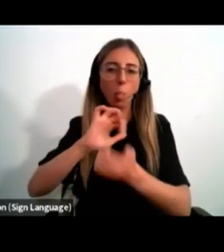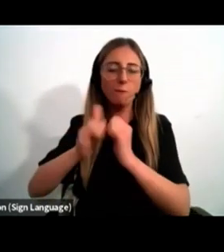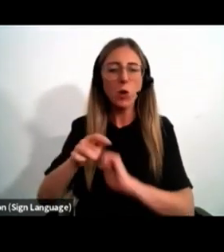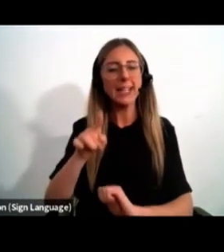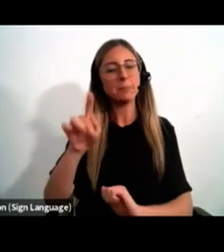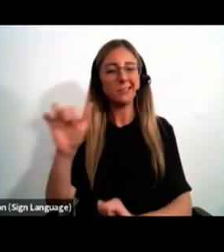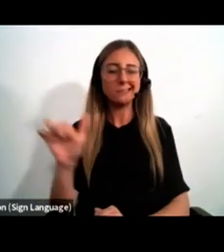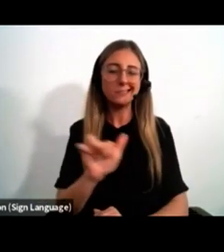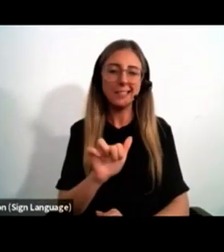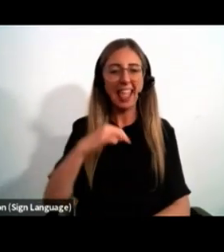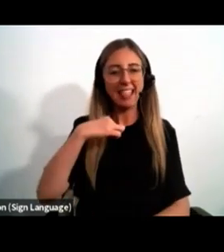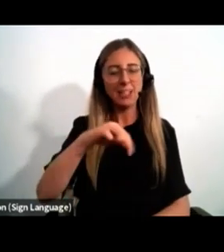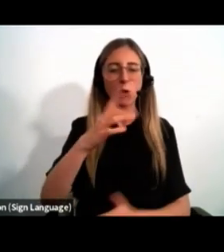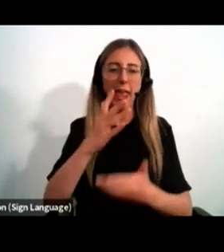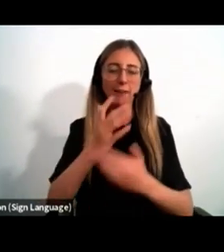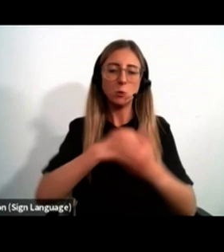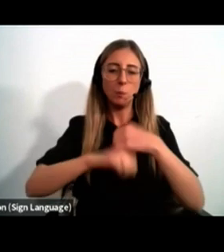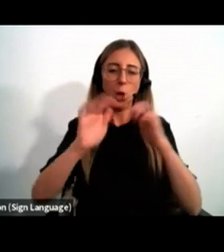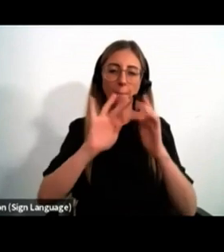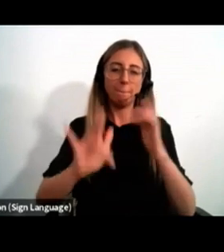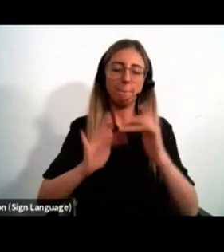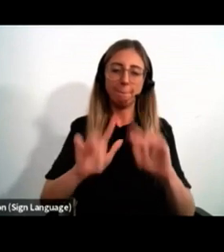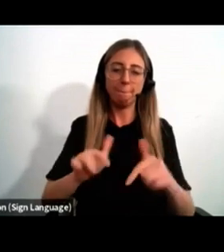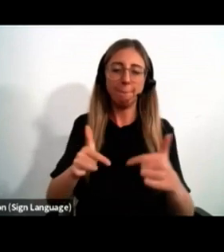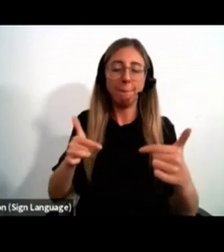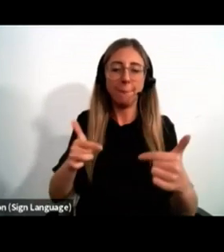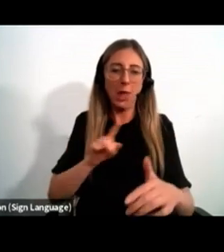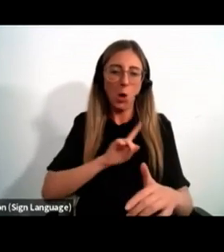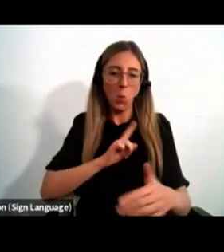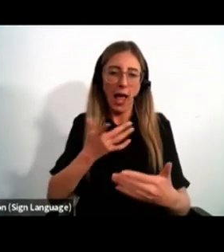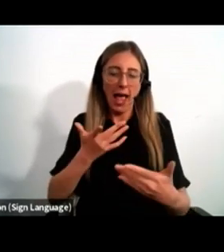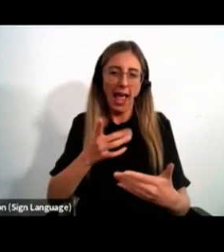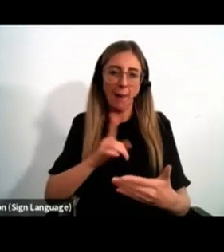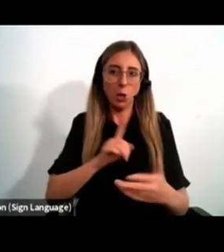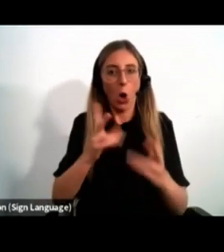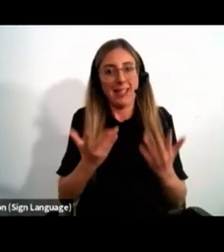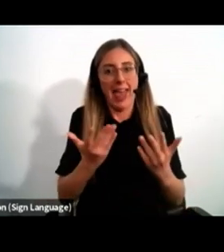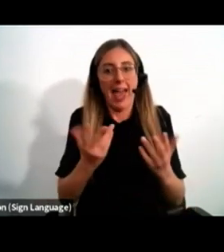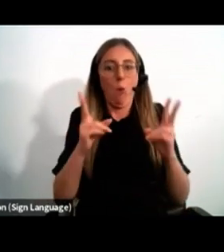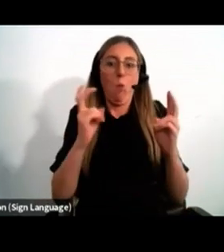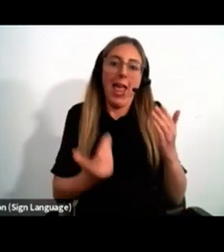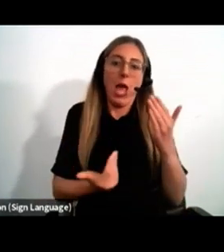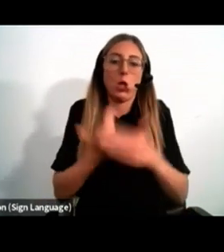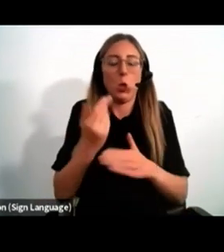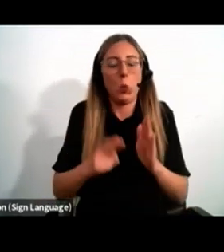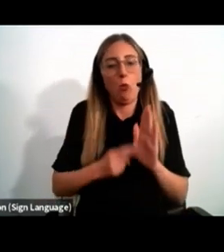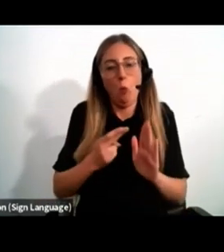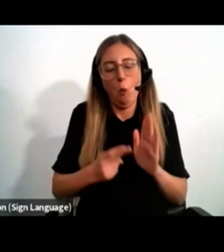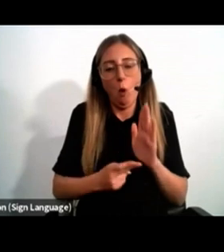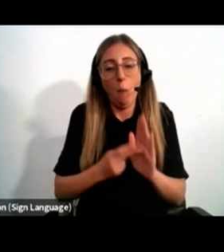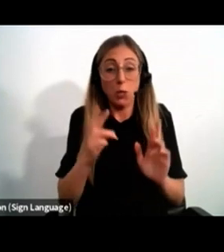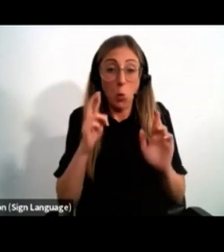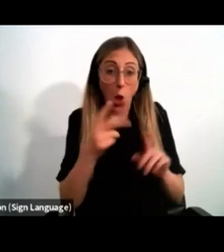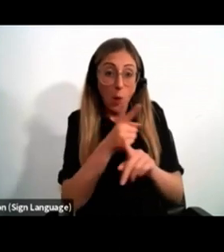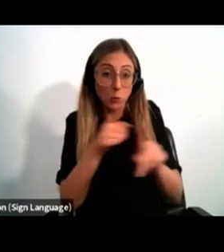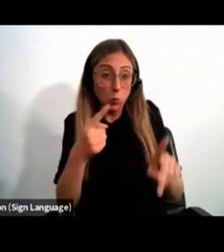we're having to hold this event virtually as we begin to gradually get back to what our new normal is for physical gatherings. So I really do hope